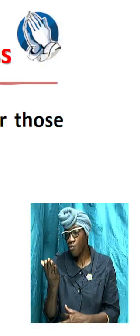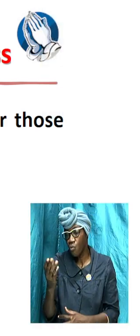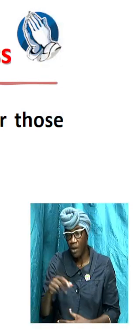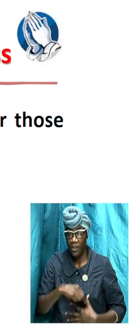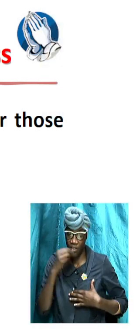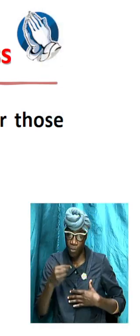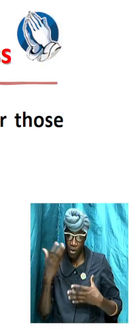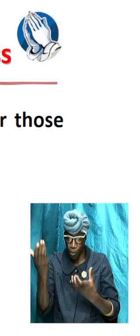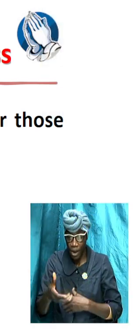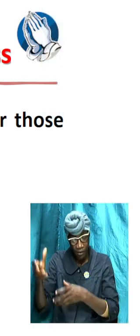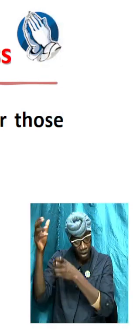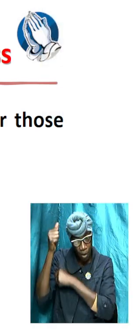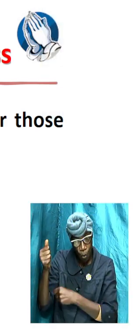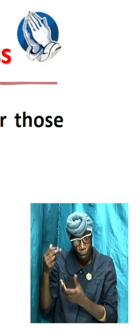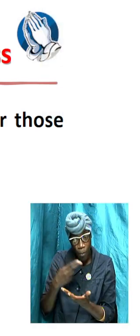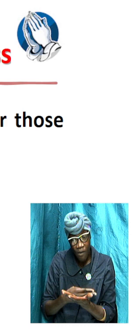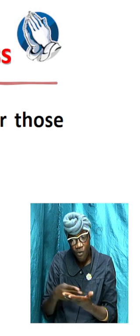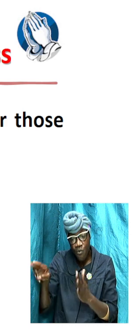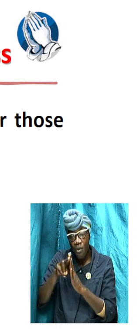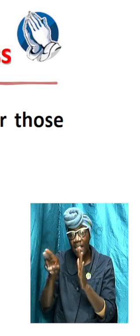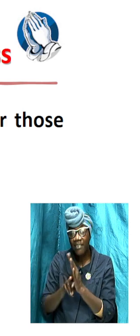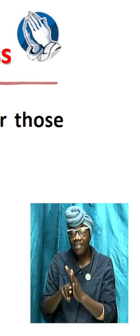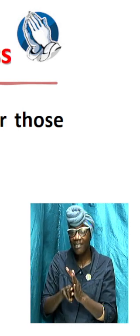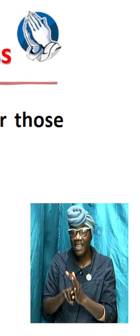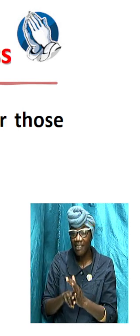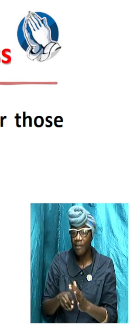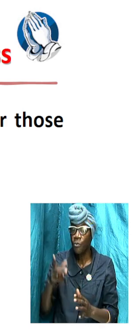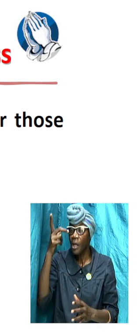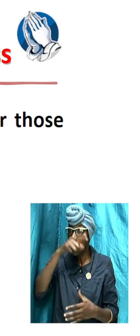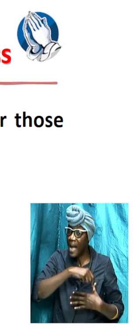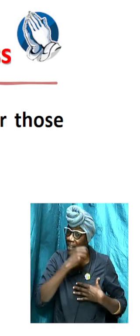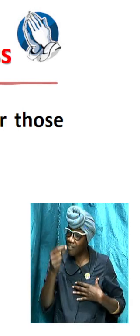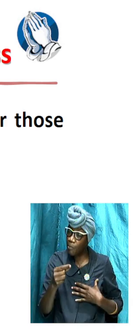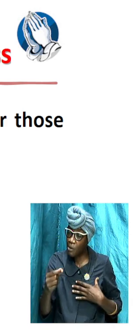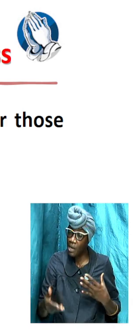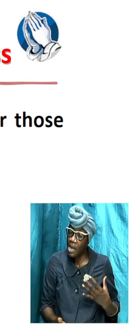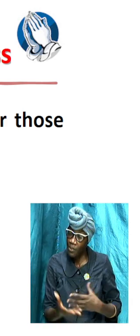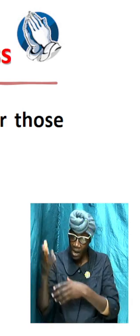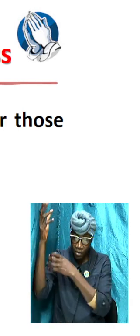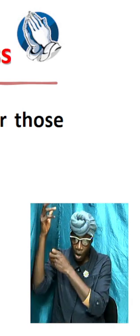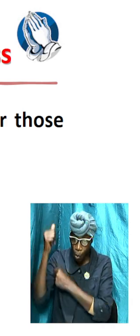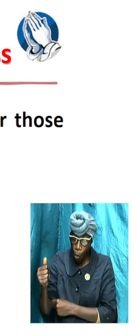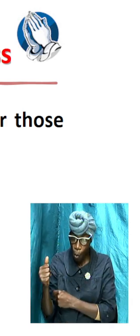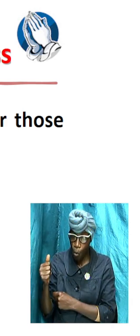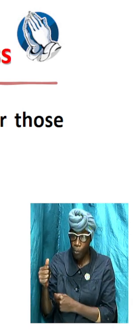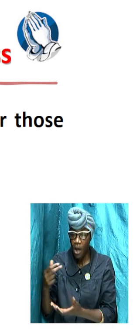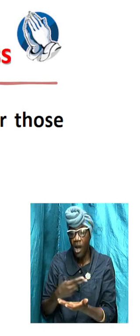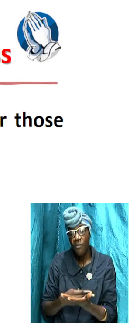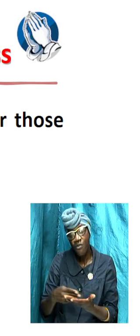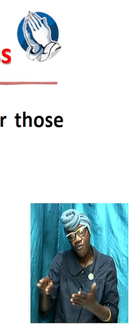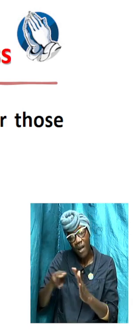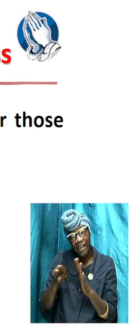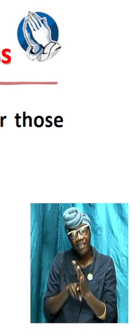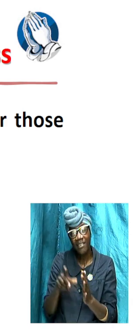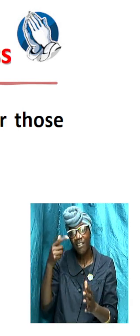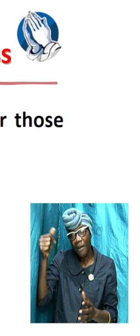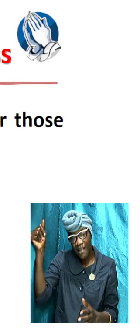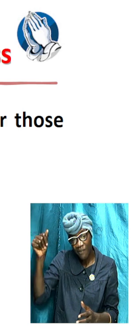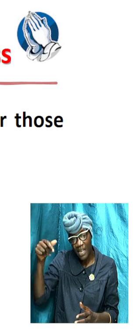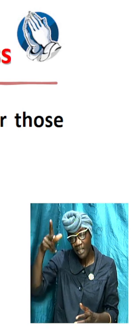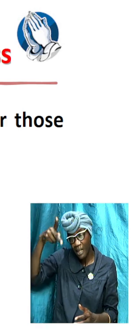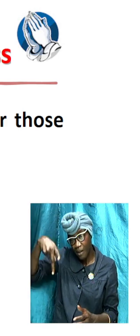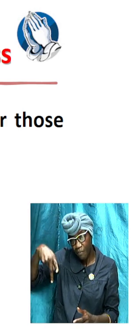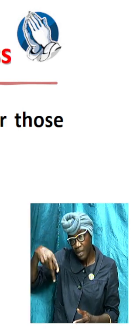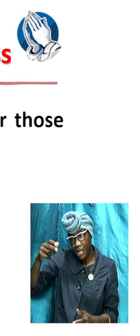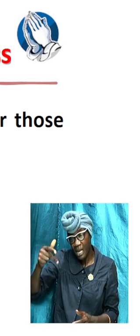righteousness by faith. There is a hope of righteousness by faith. Philippians chapter 3 and verse 9 says, and be